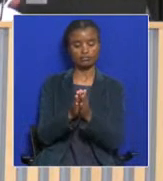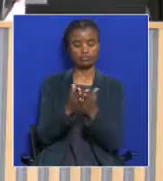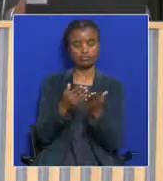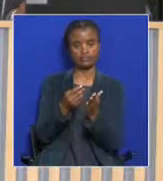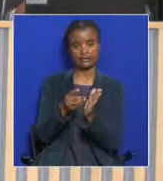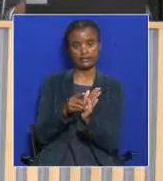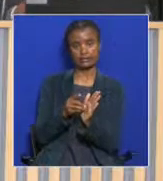Thank you.